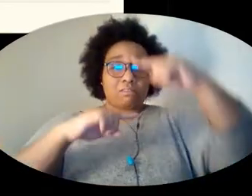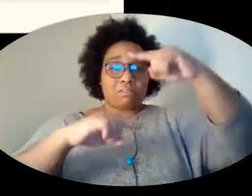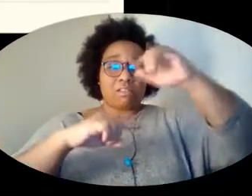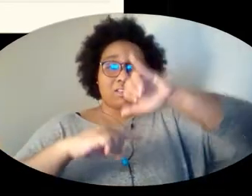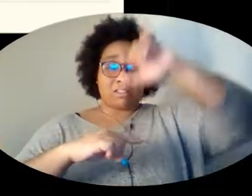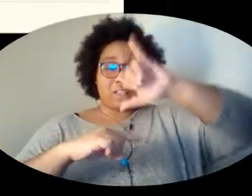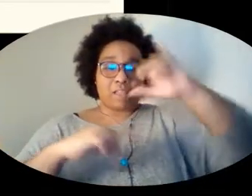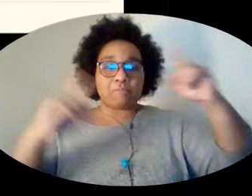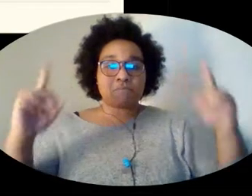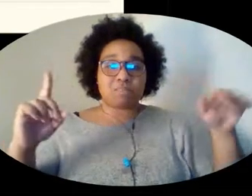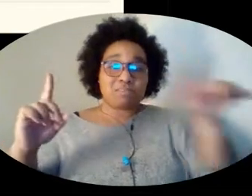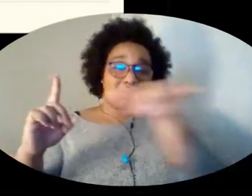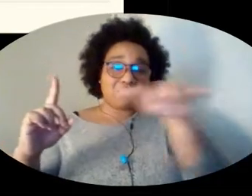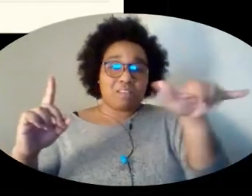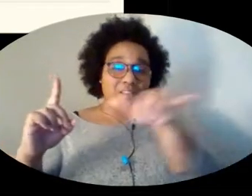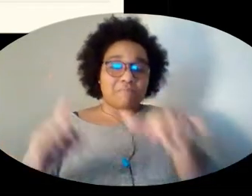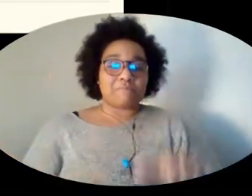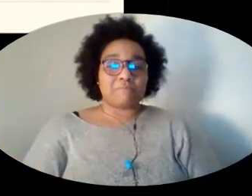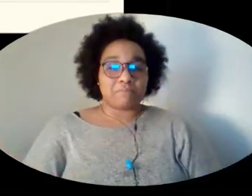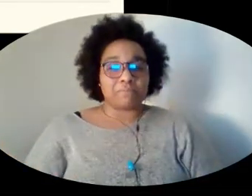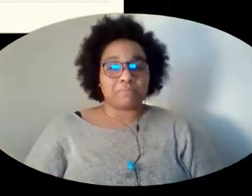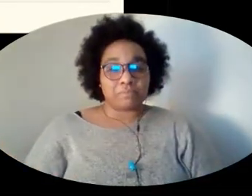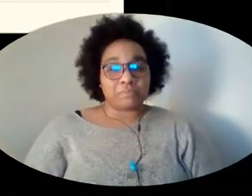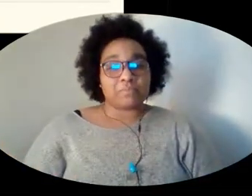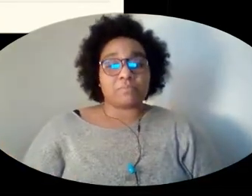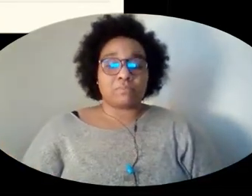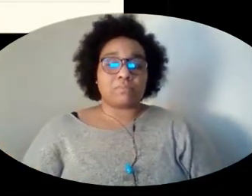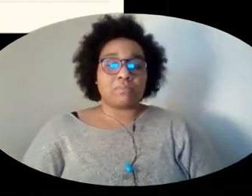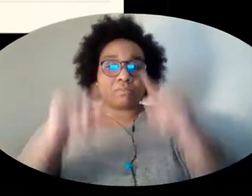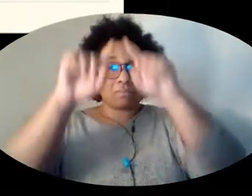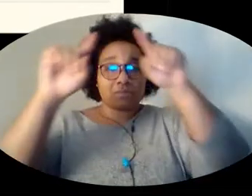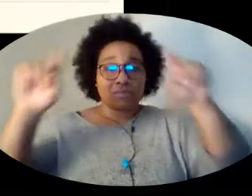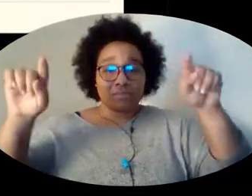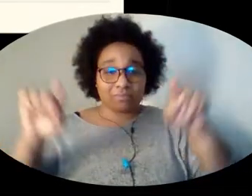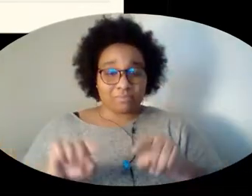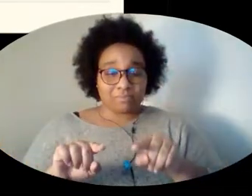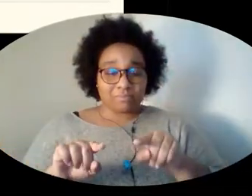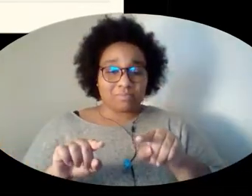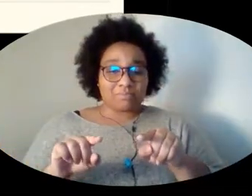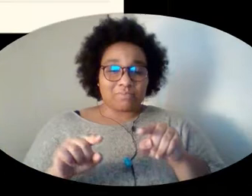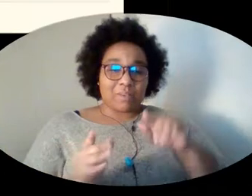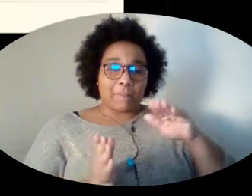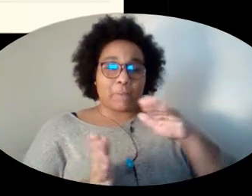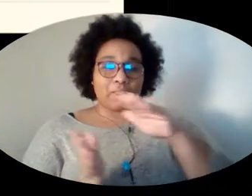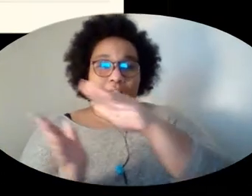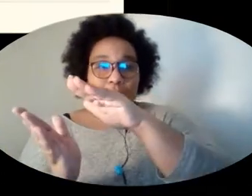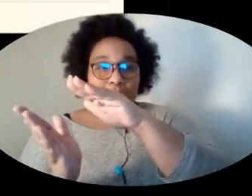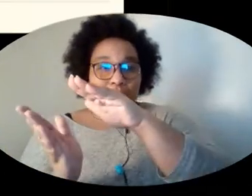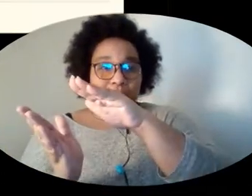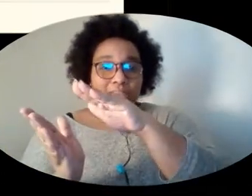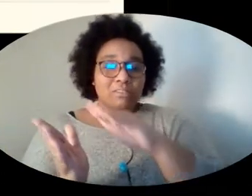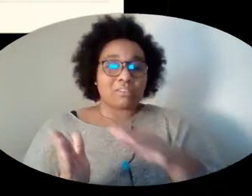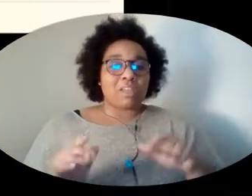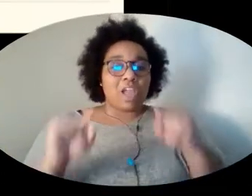has two pairs of equal sides rhombuses parallelograms and